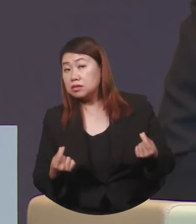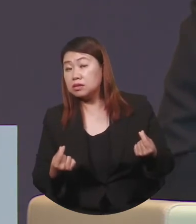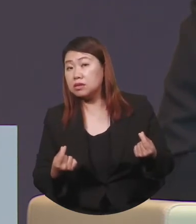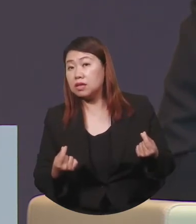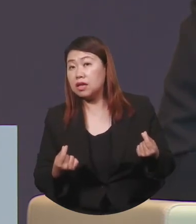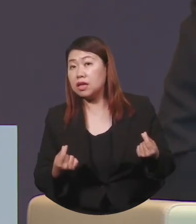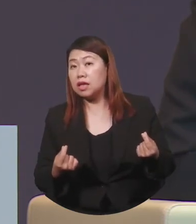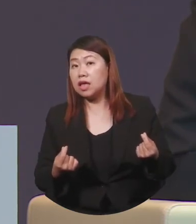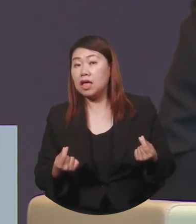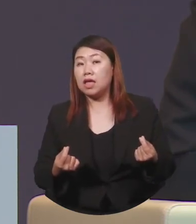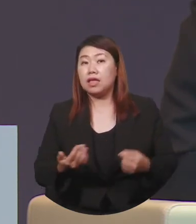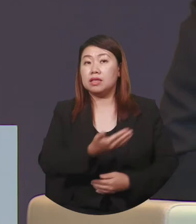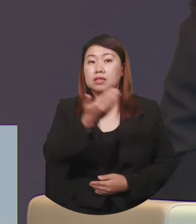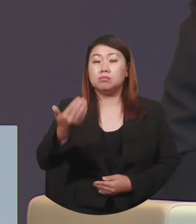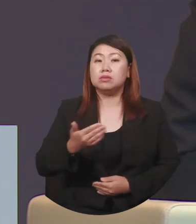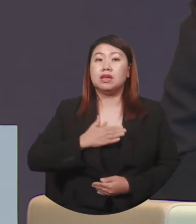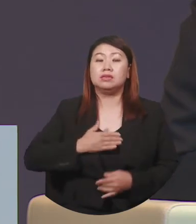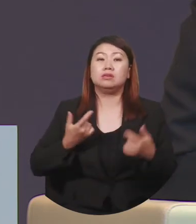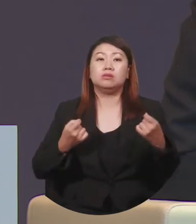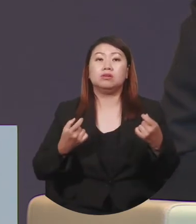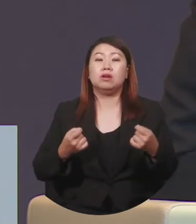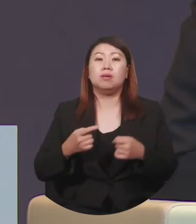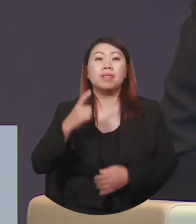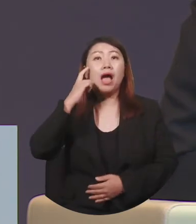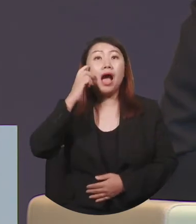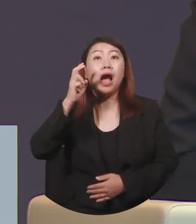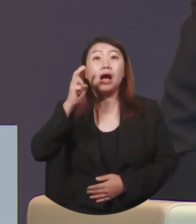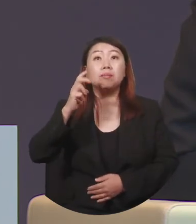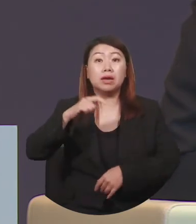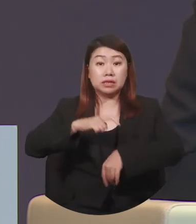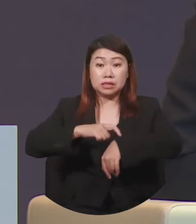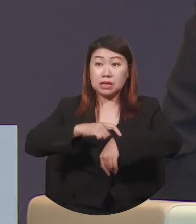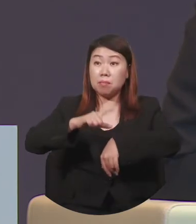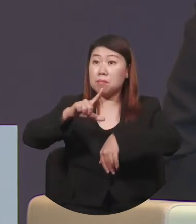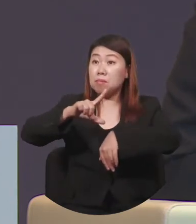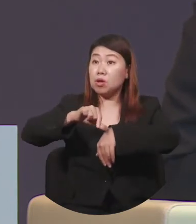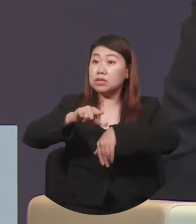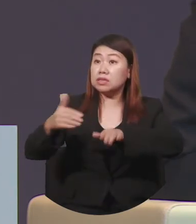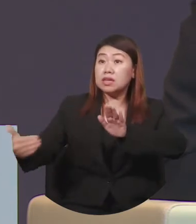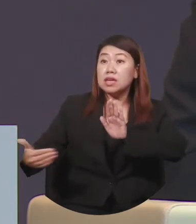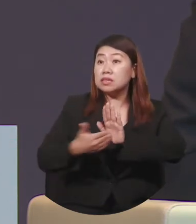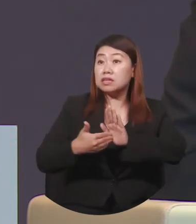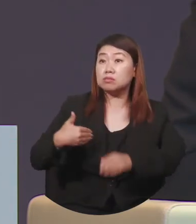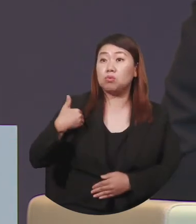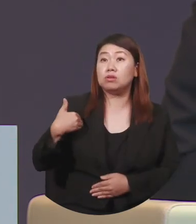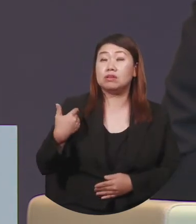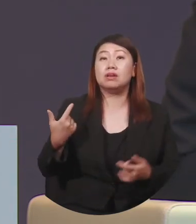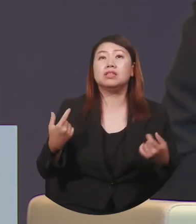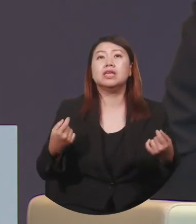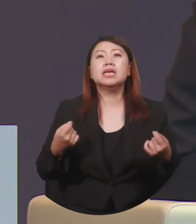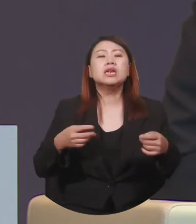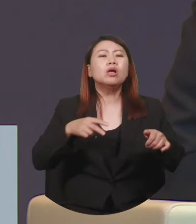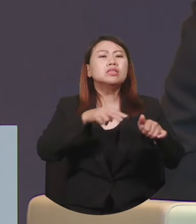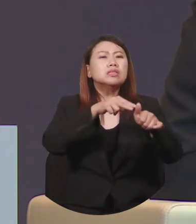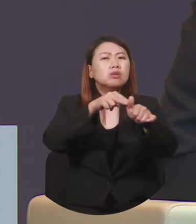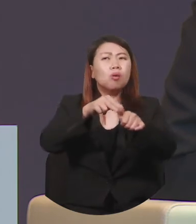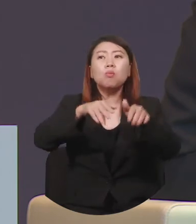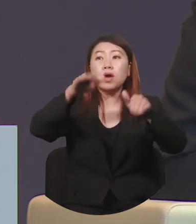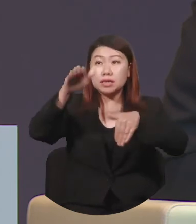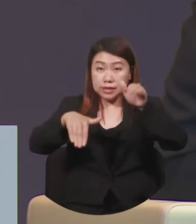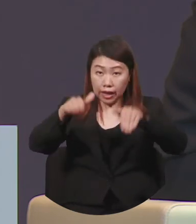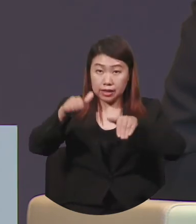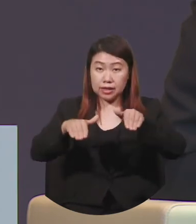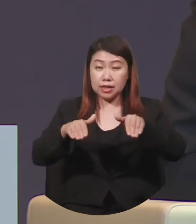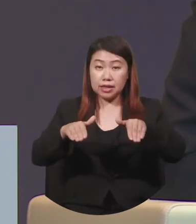no idea that when we're going to finish. But we all know about this. That's the information divide. So please open,